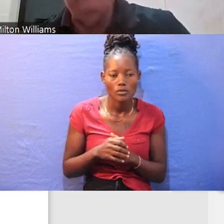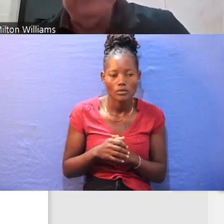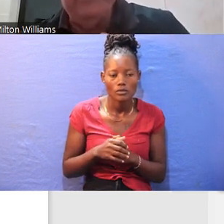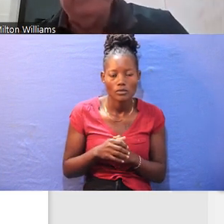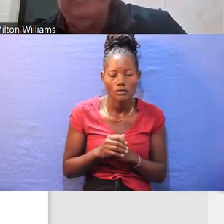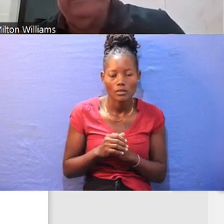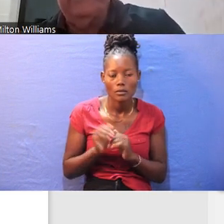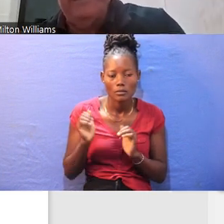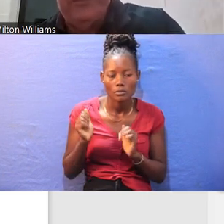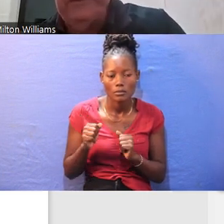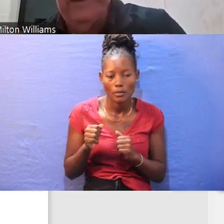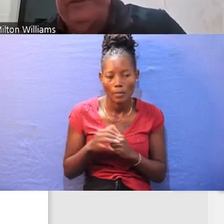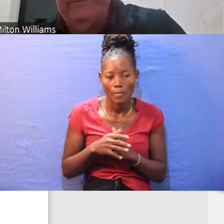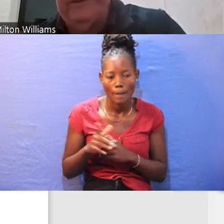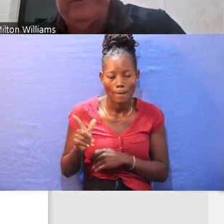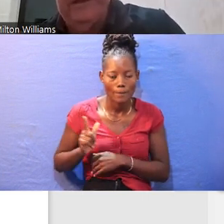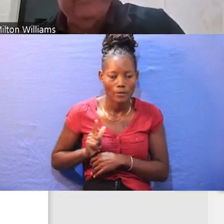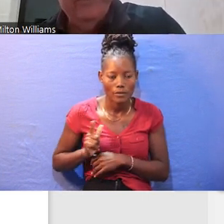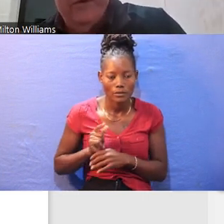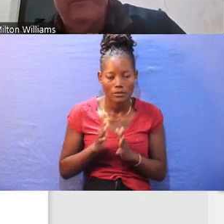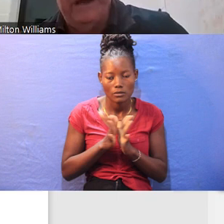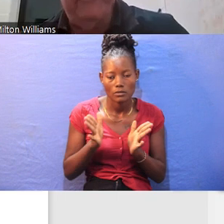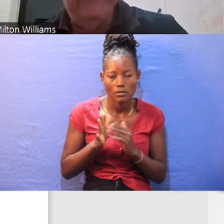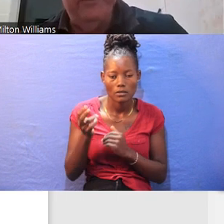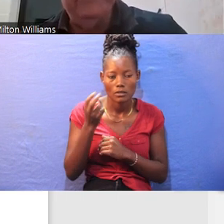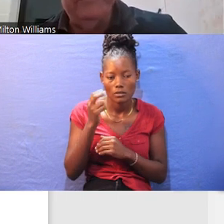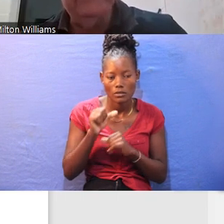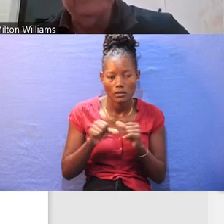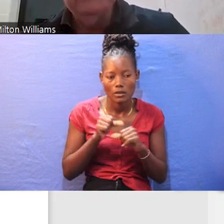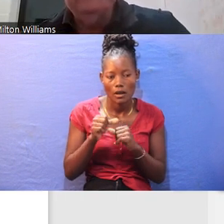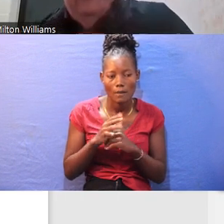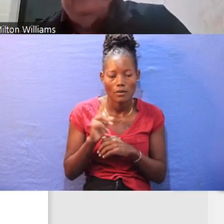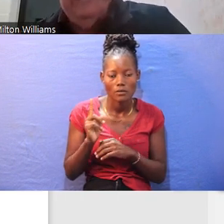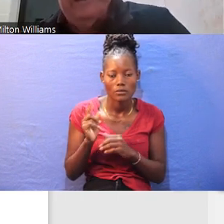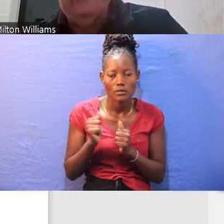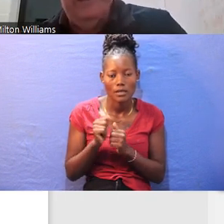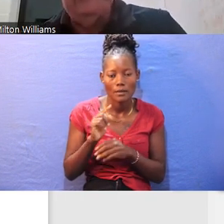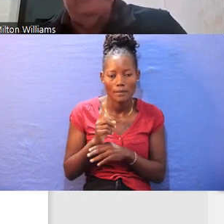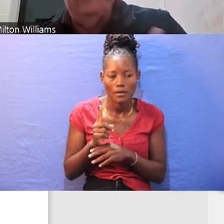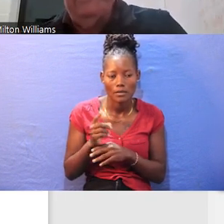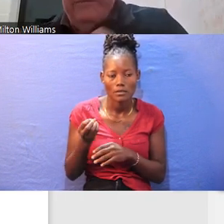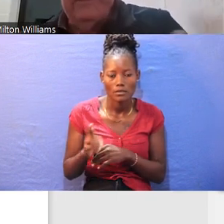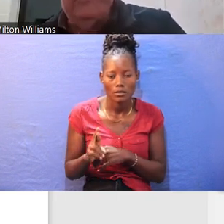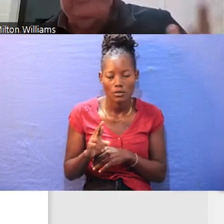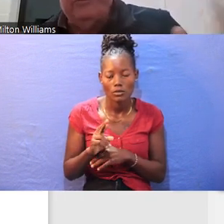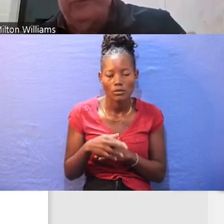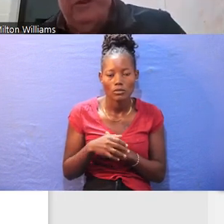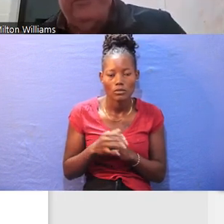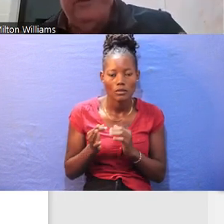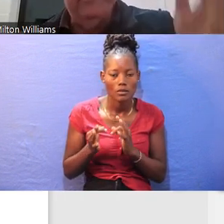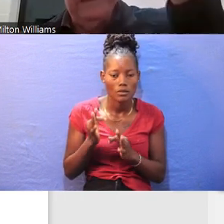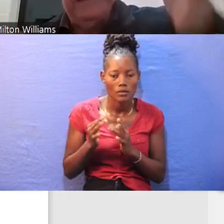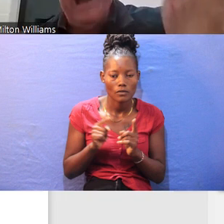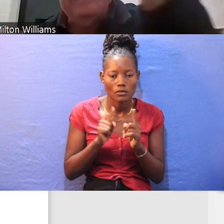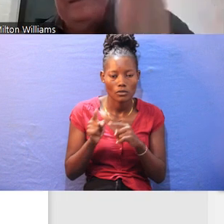you're generally looking about 35 centimeters less, or about a foot different. So in the United States, the general rule